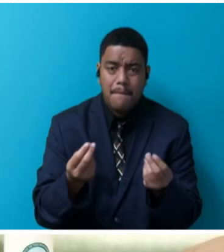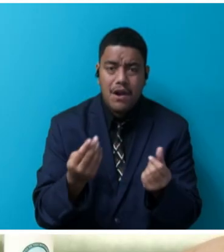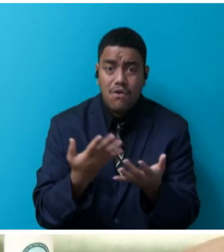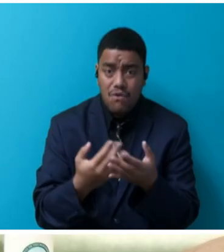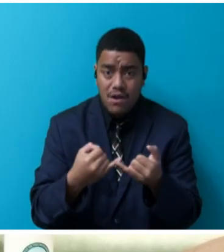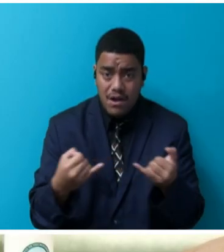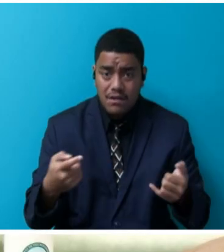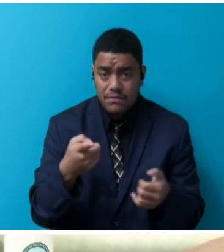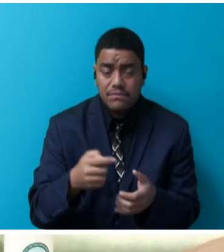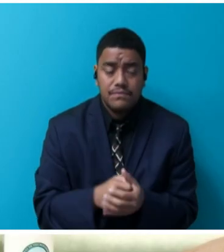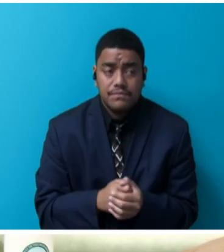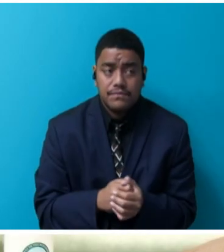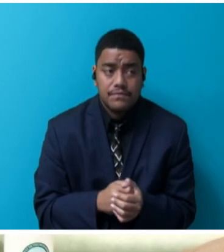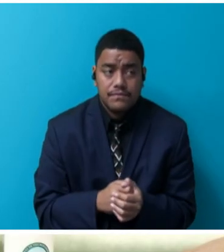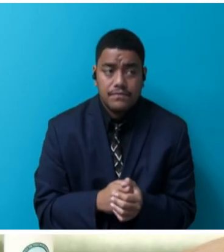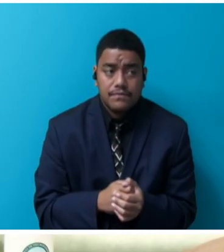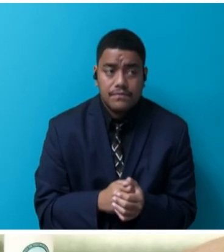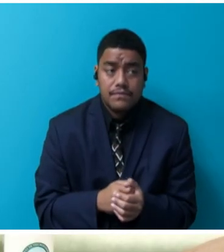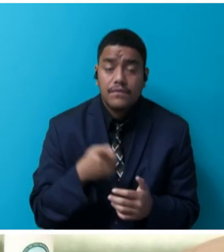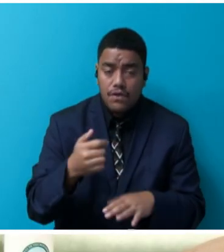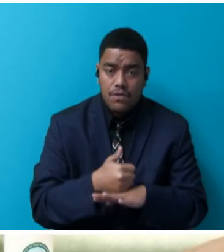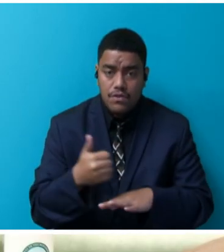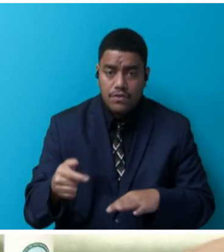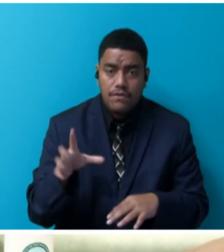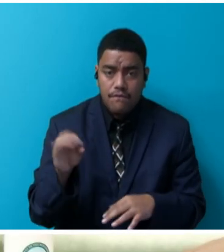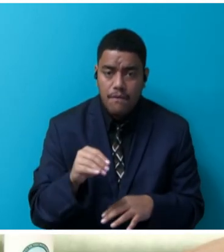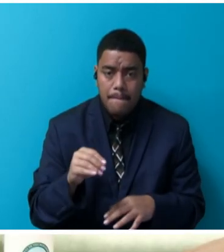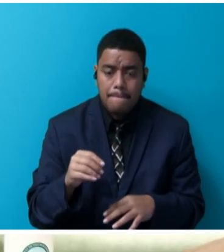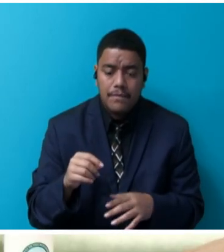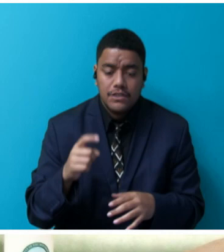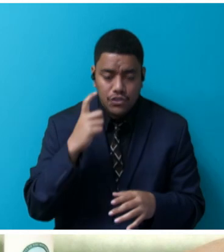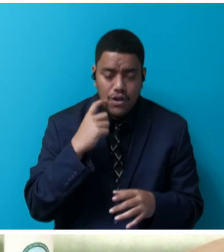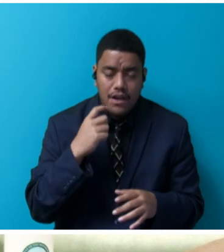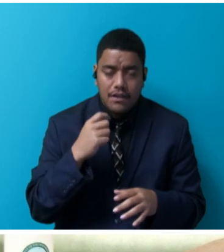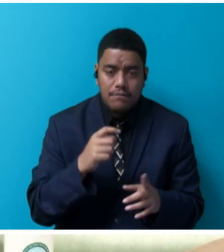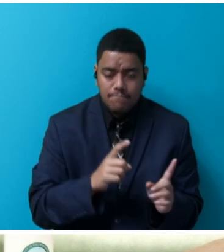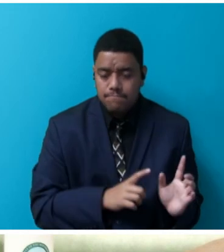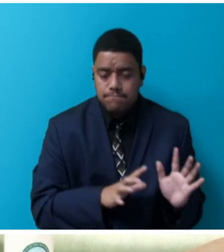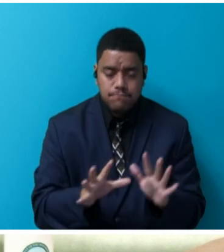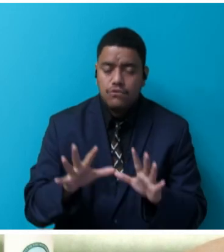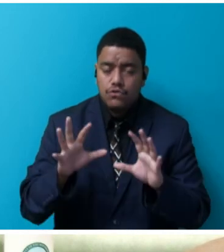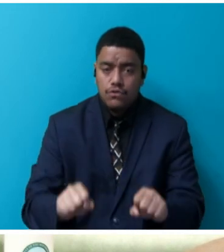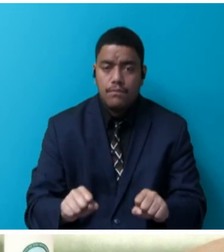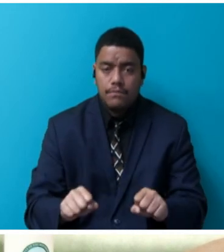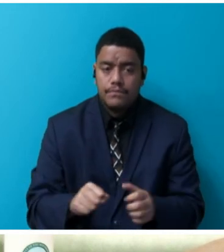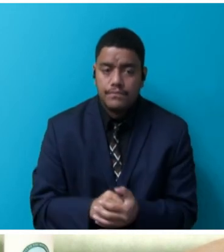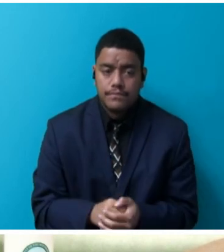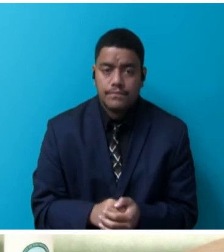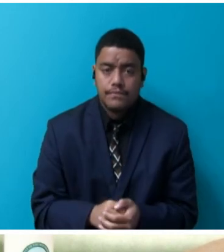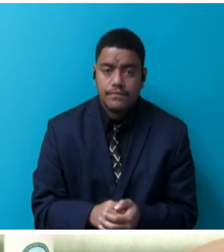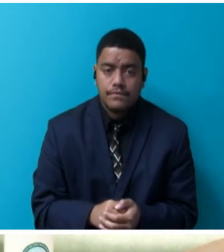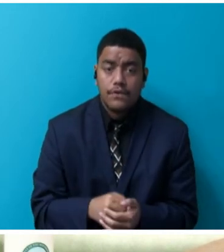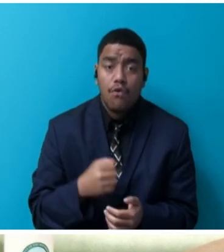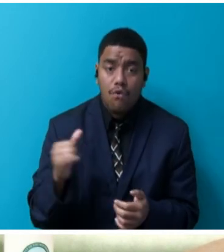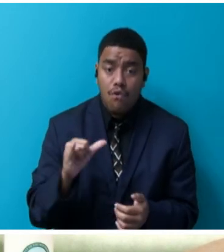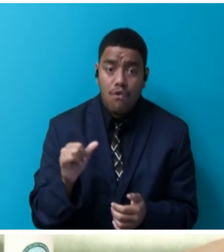currently prevent authorities from taking immediate action unless a victim comes forward to